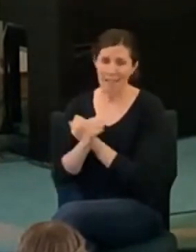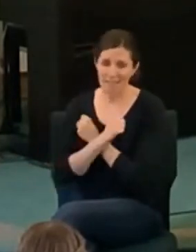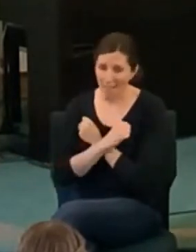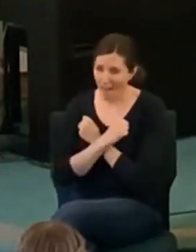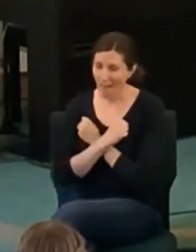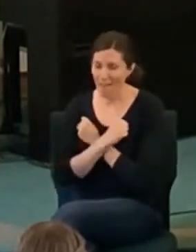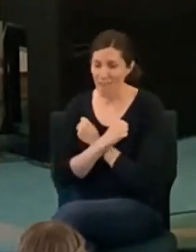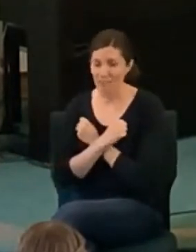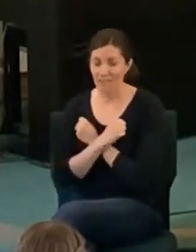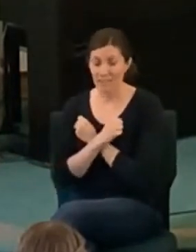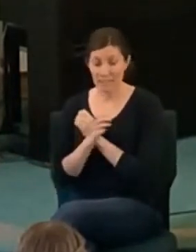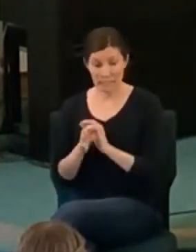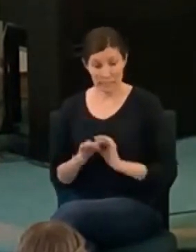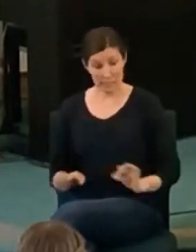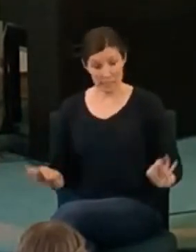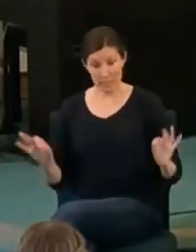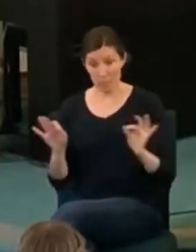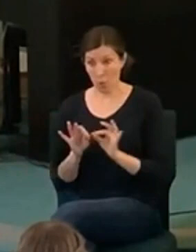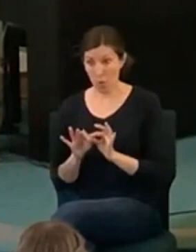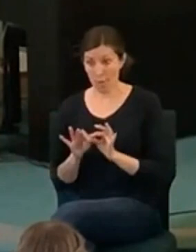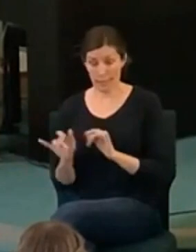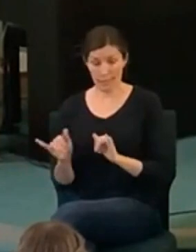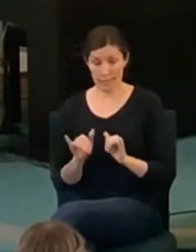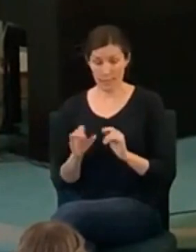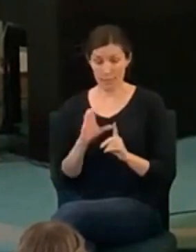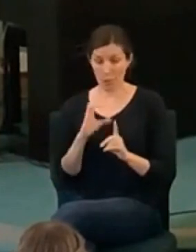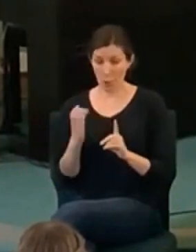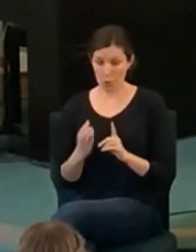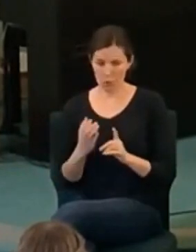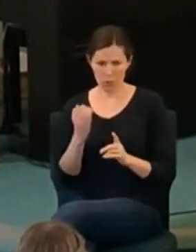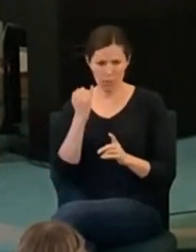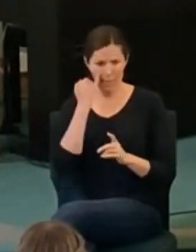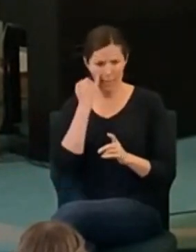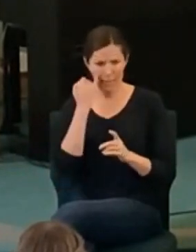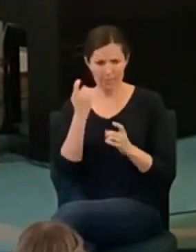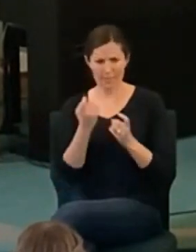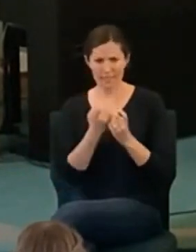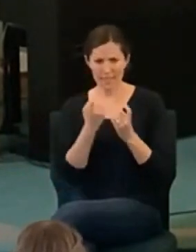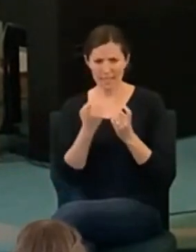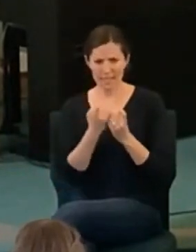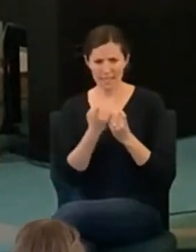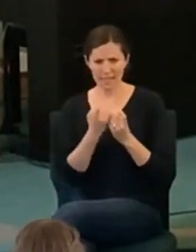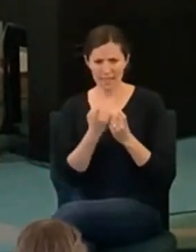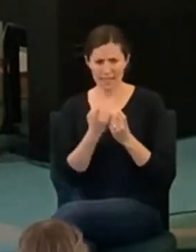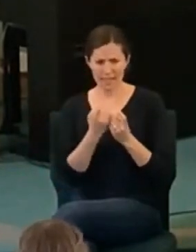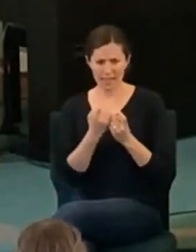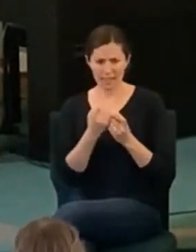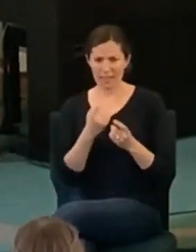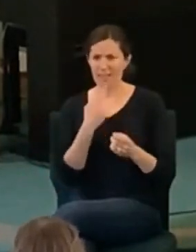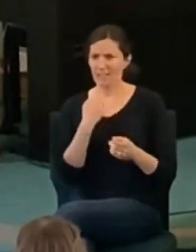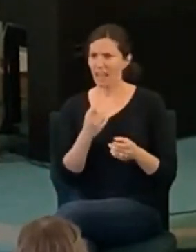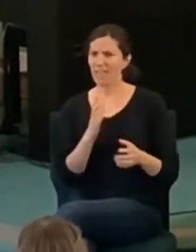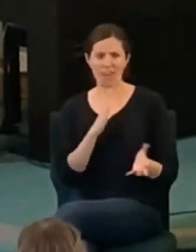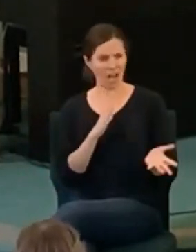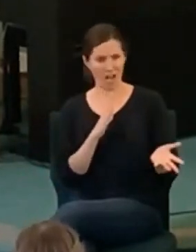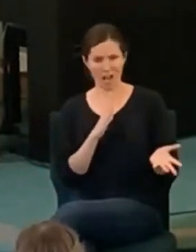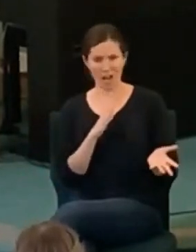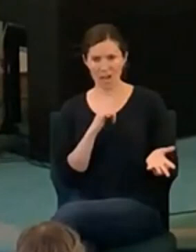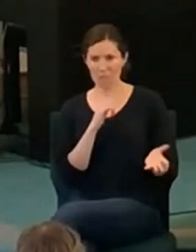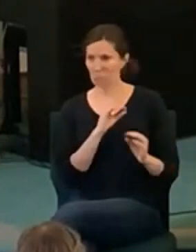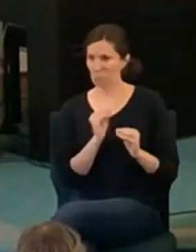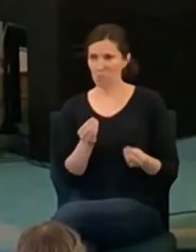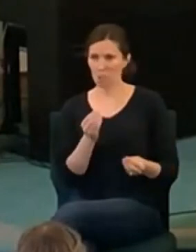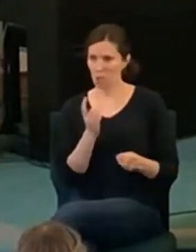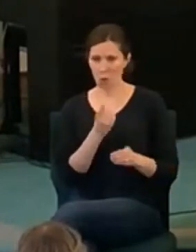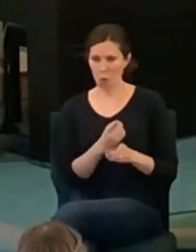kindness. And when they know that you know all of that stuff in their past and they see you still acting that way, it means